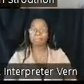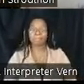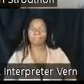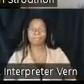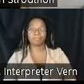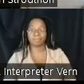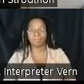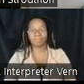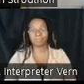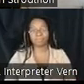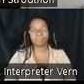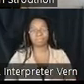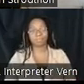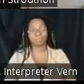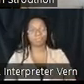So